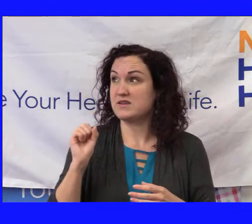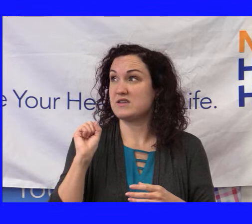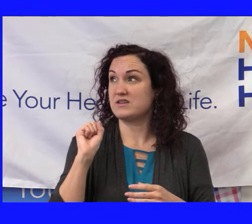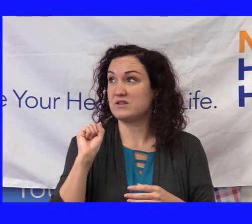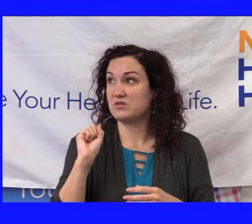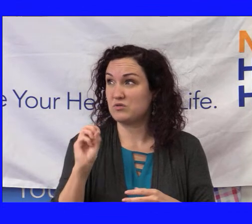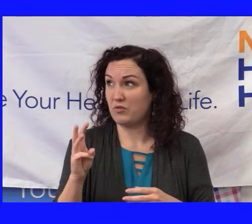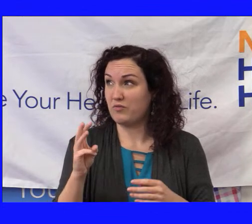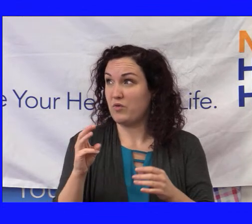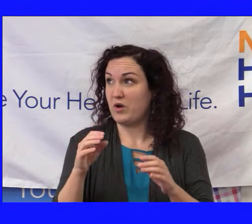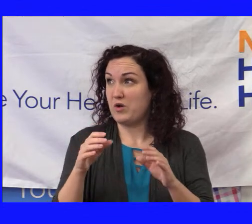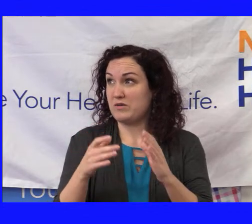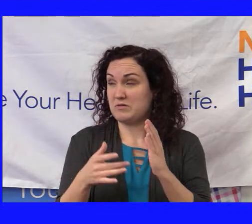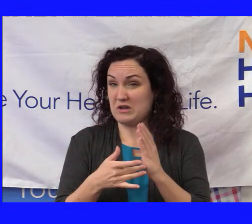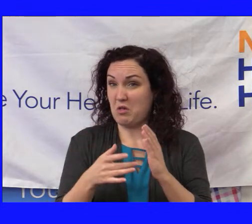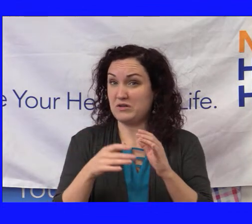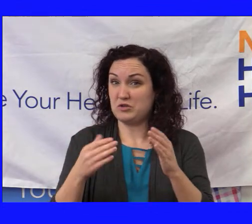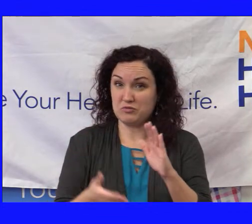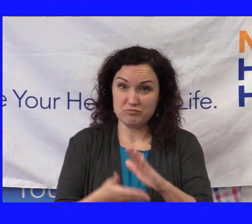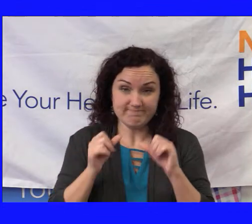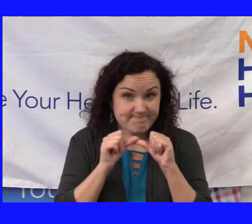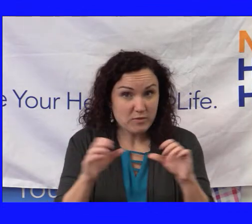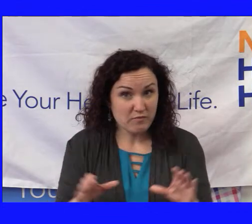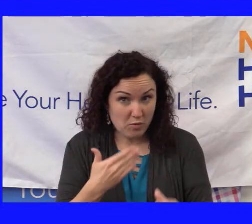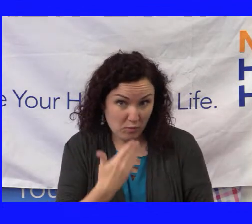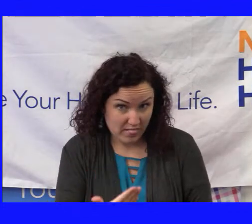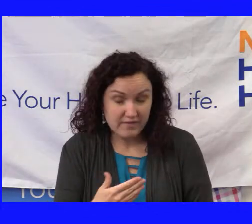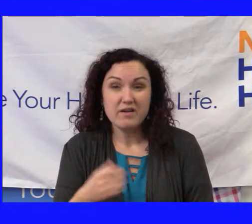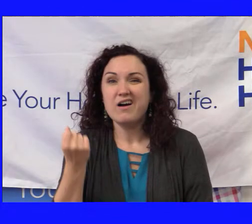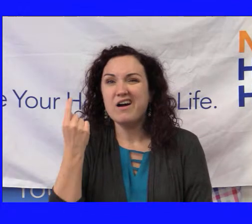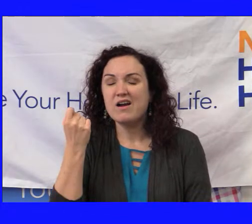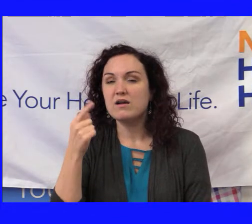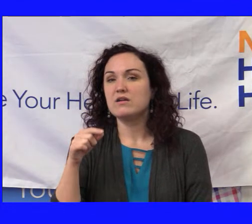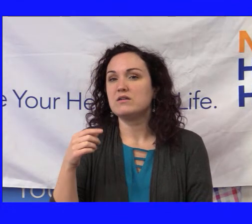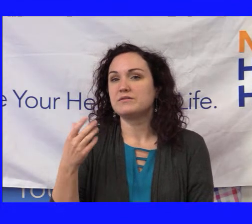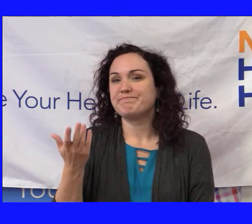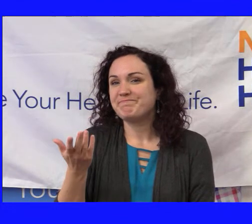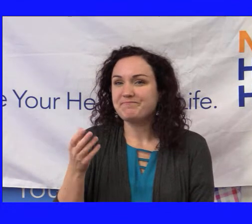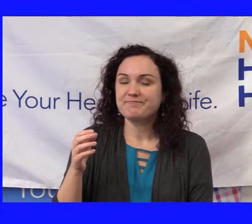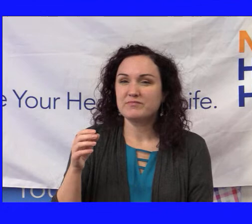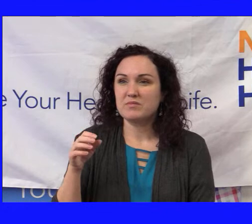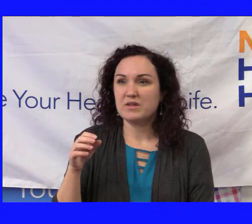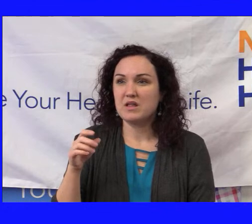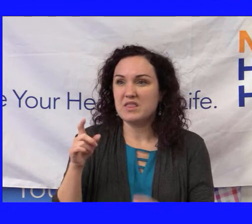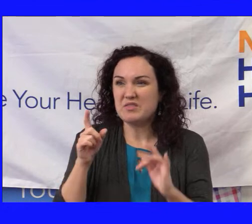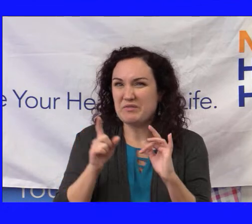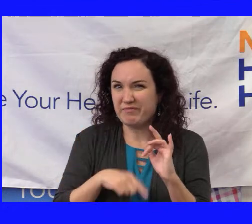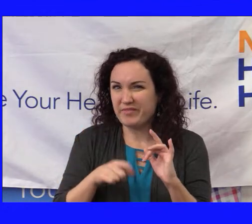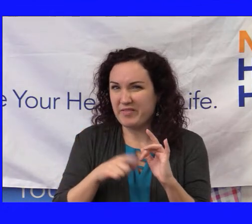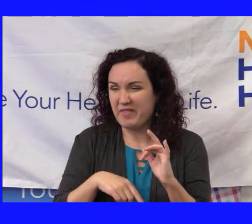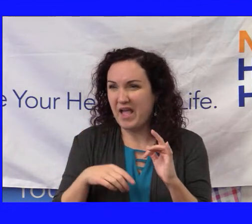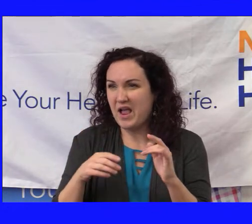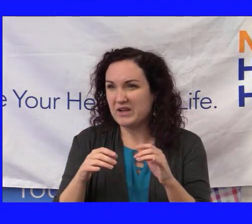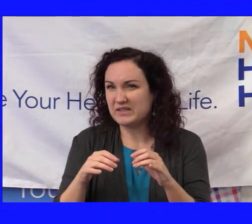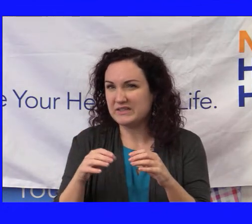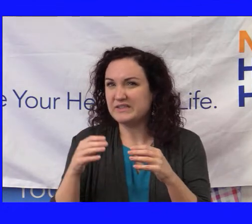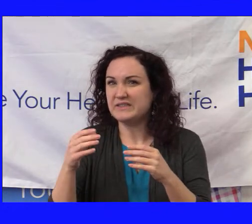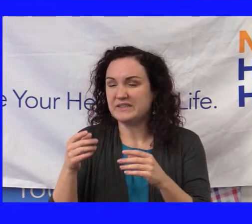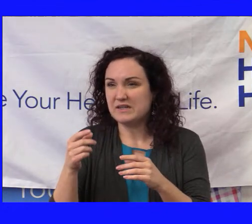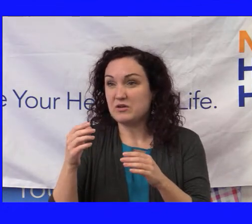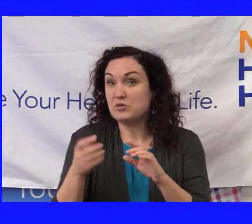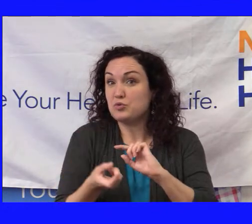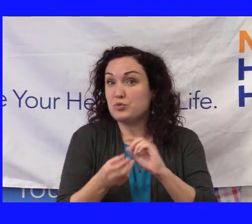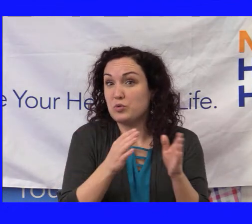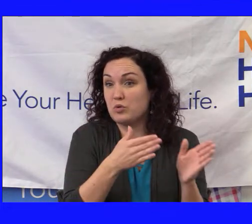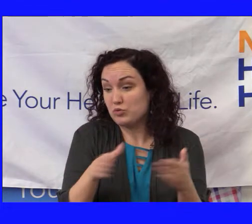continues to perform well. There is a lack of opportunity in the market were H&H to switch vendors to